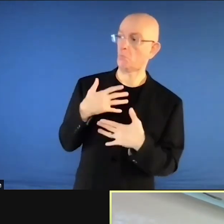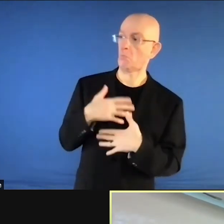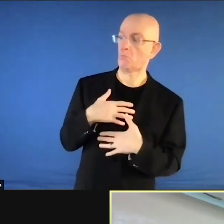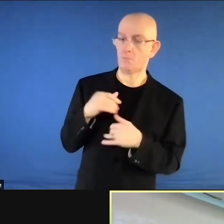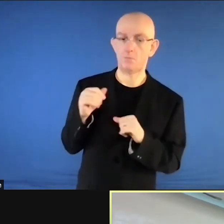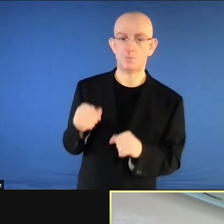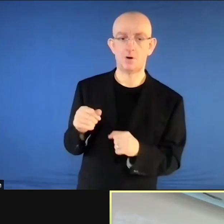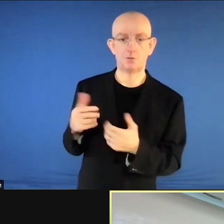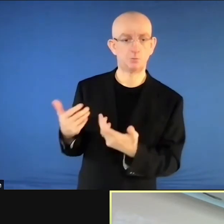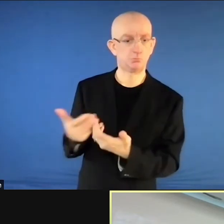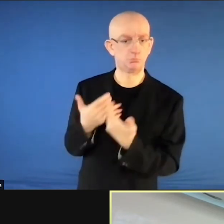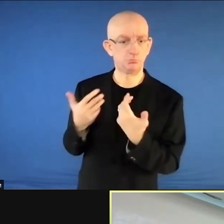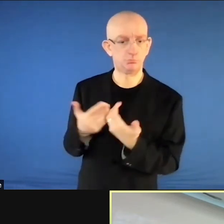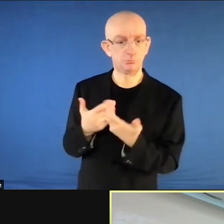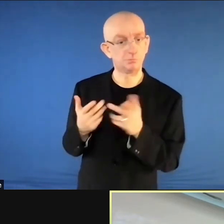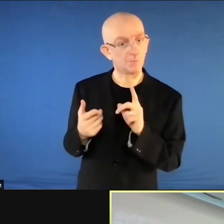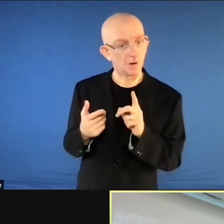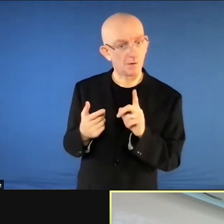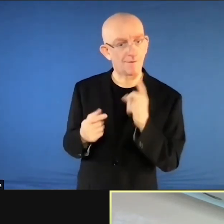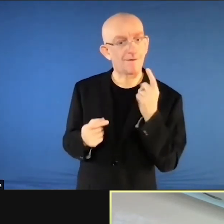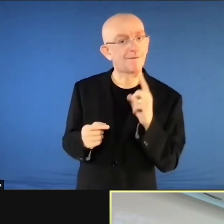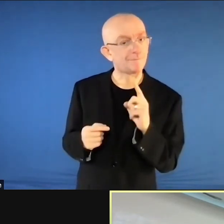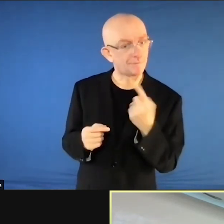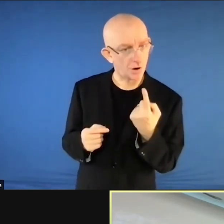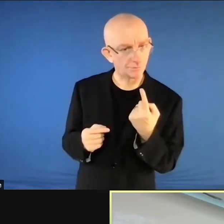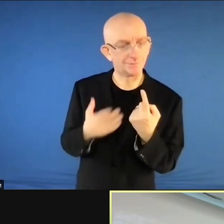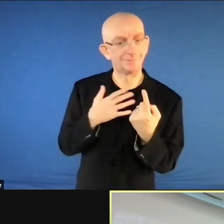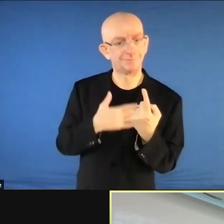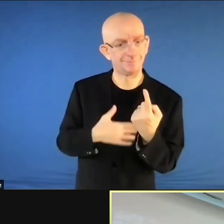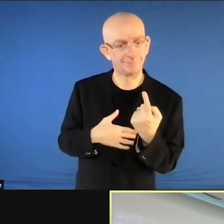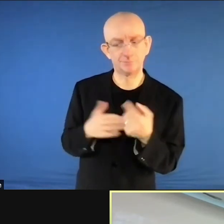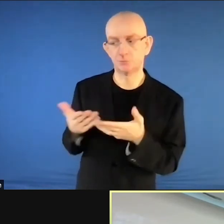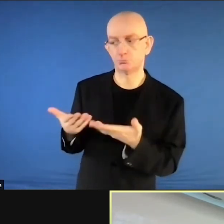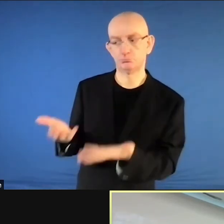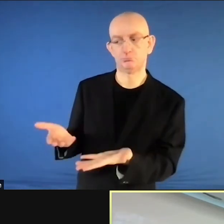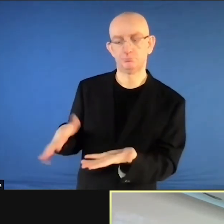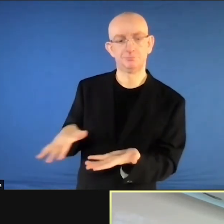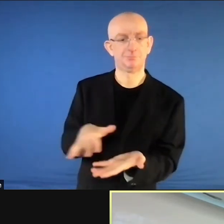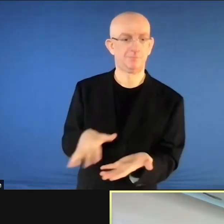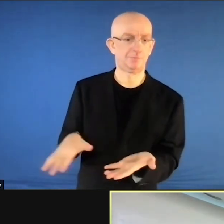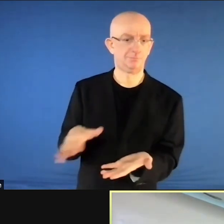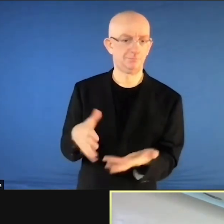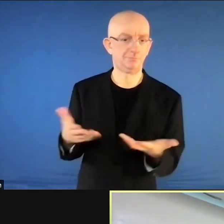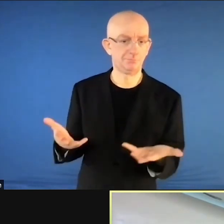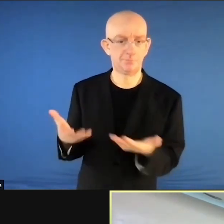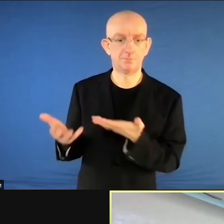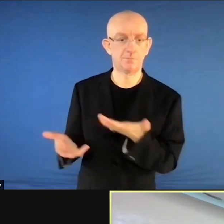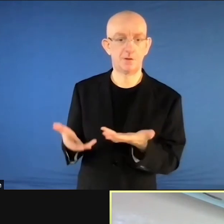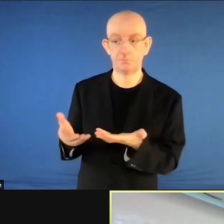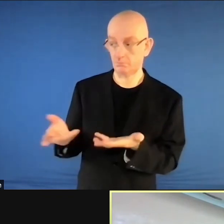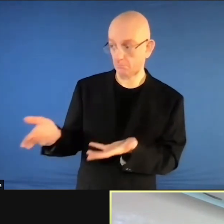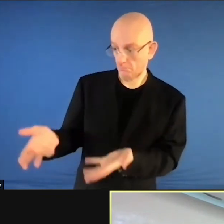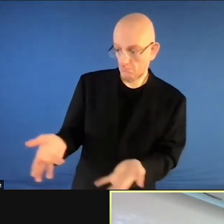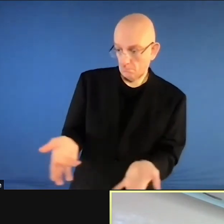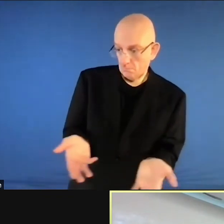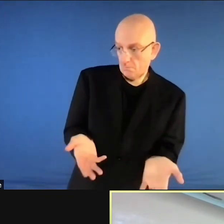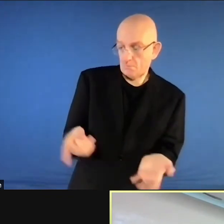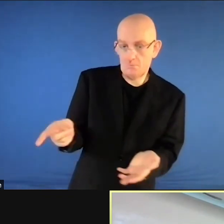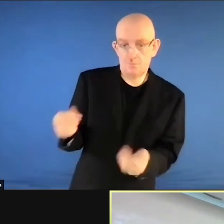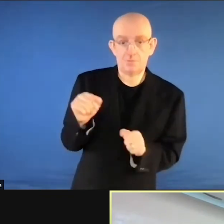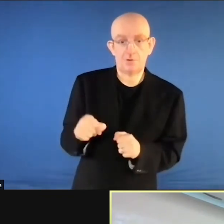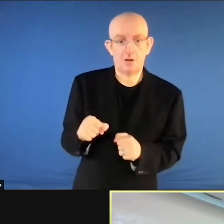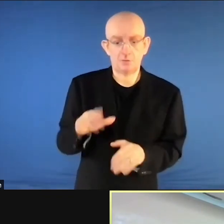they can take over what we think that they could not do, because we tend to take them